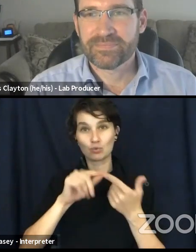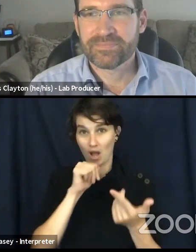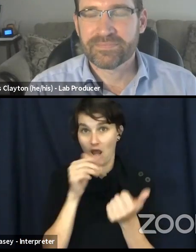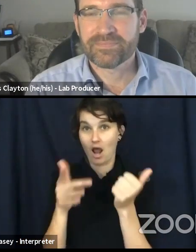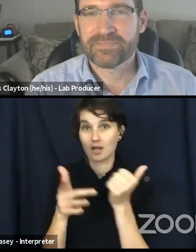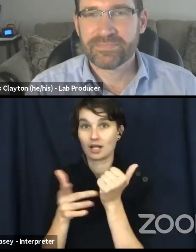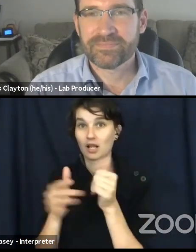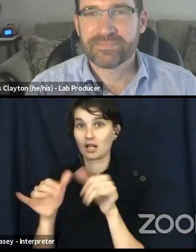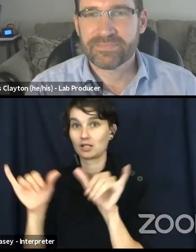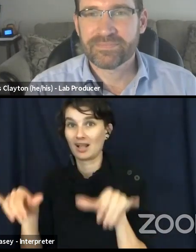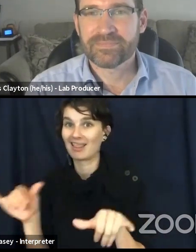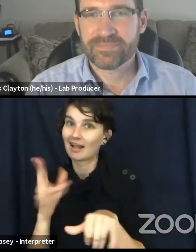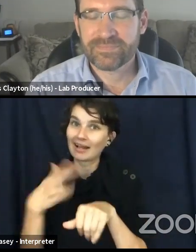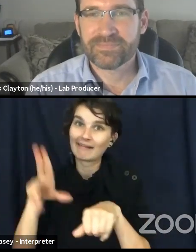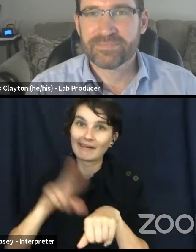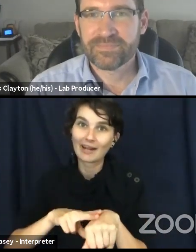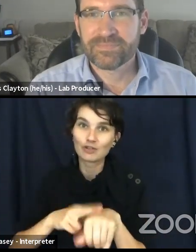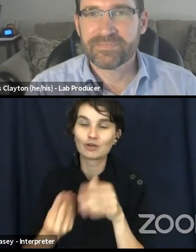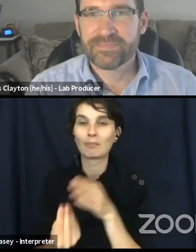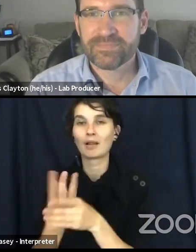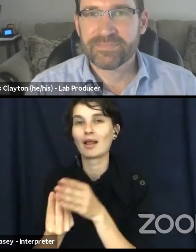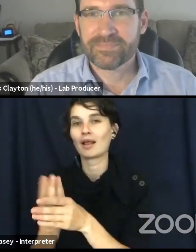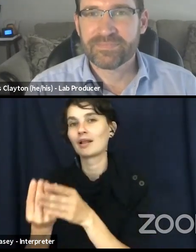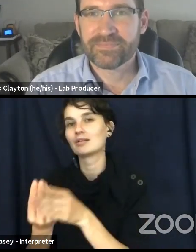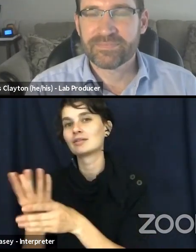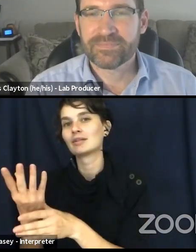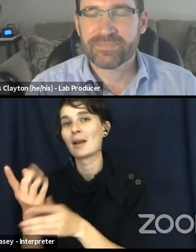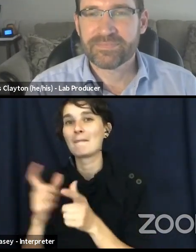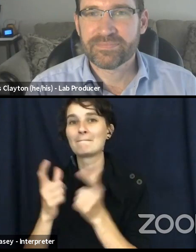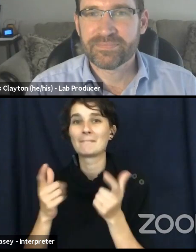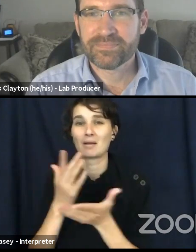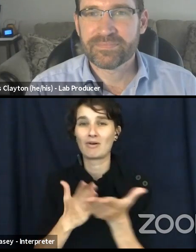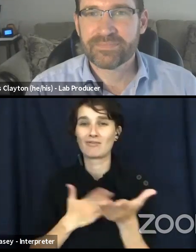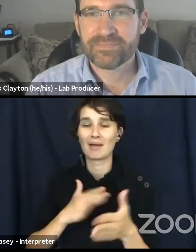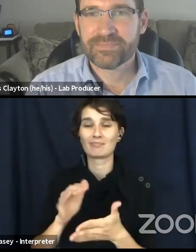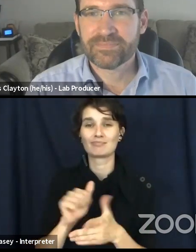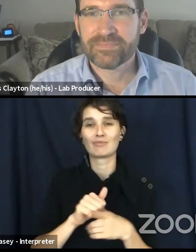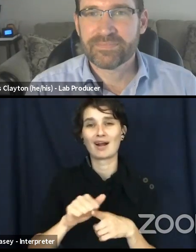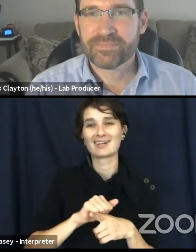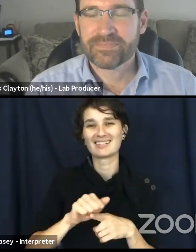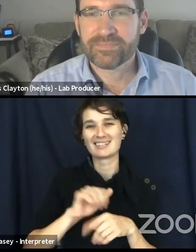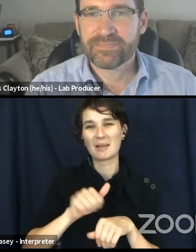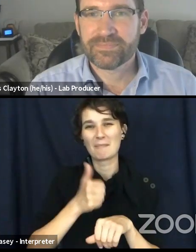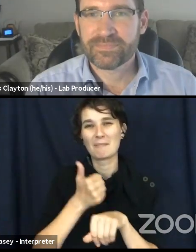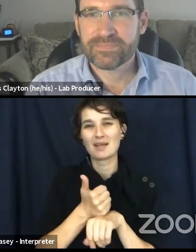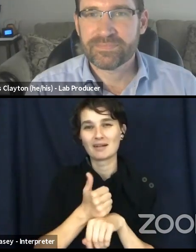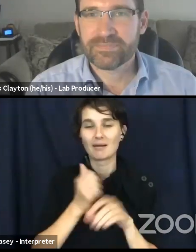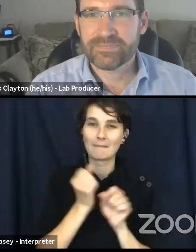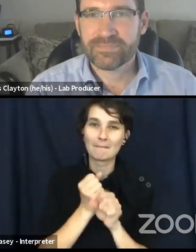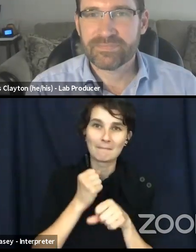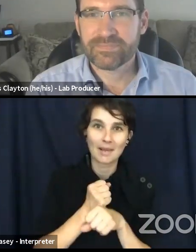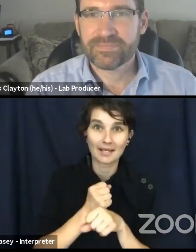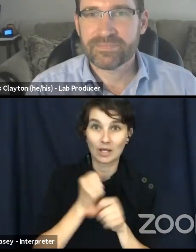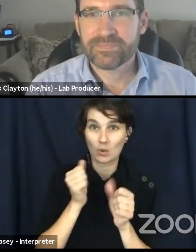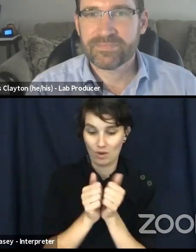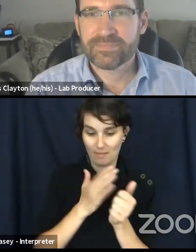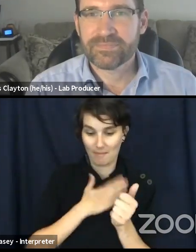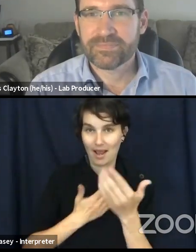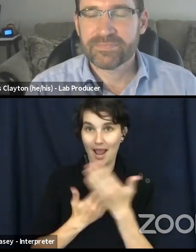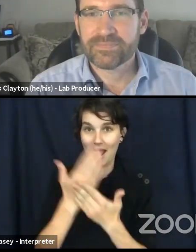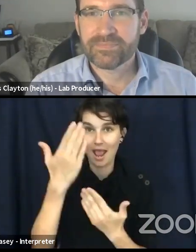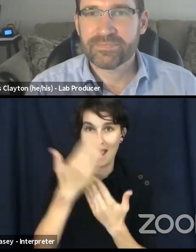systems like nature and plants. And also a big part of my practice is very much based on the act of making with my hands. And, you know,